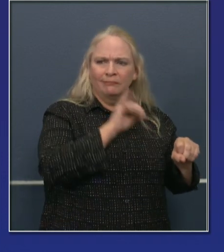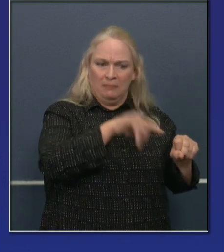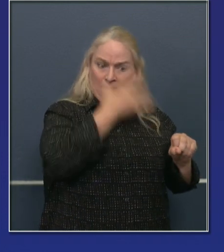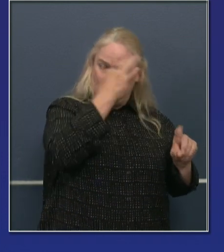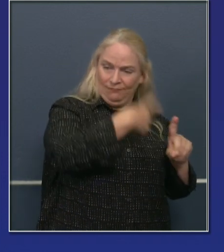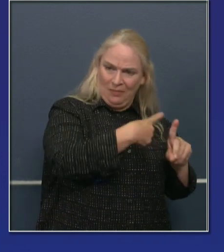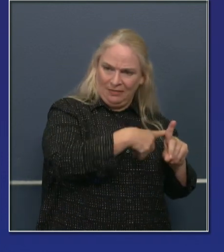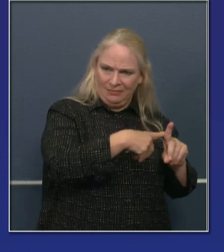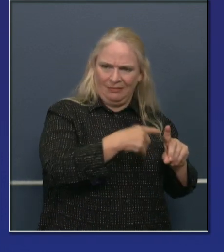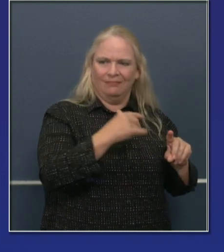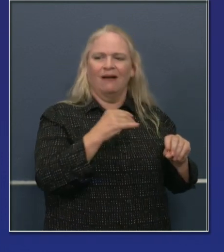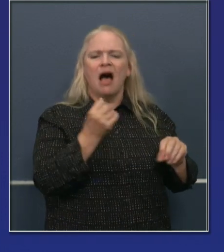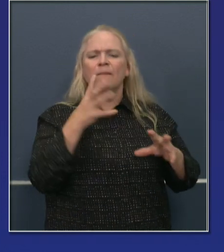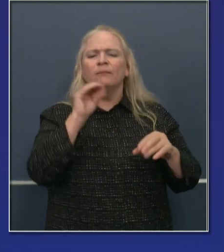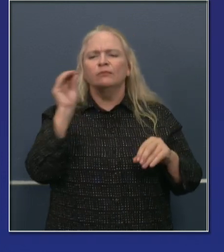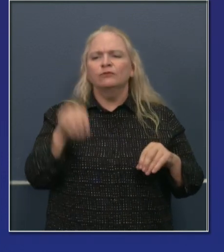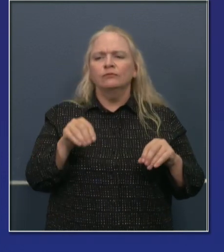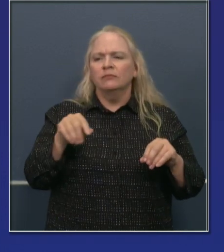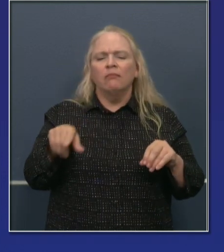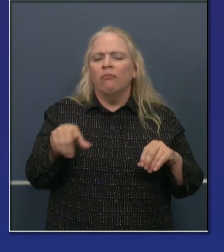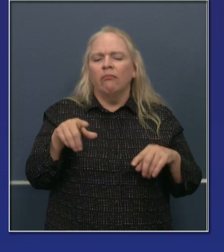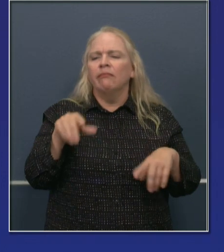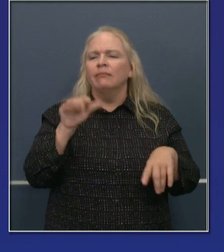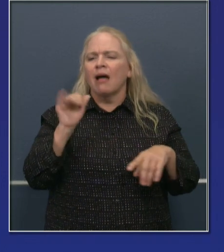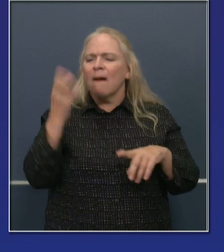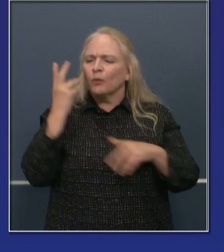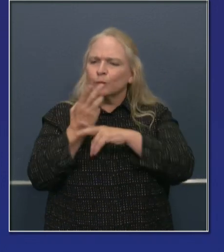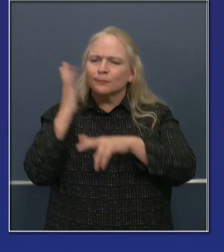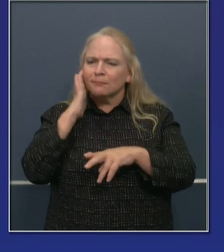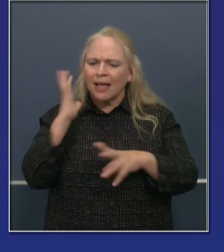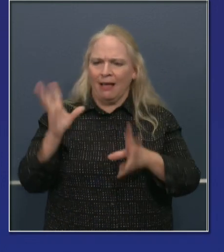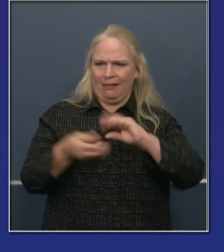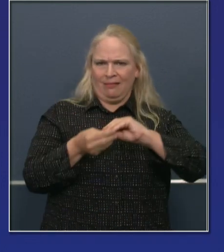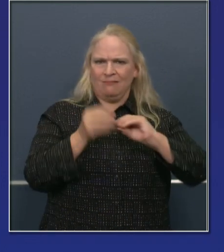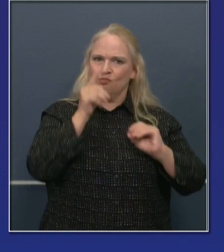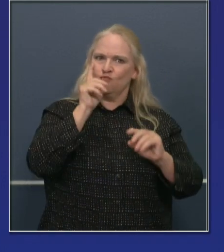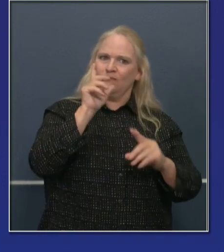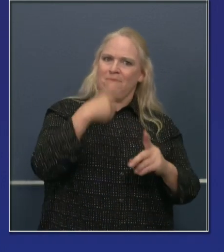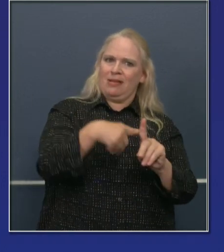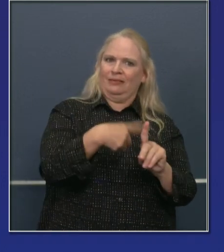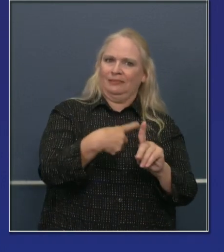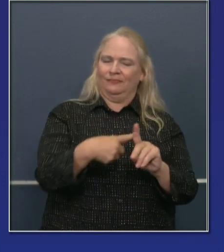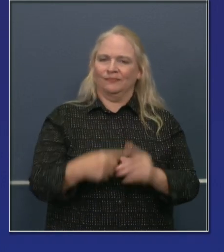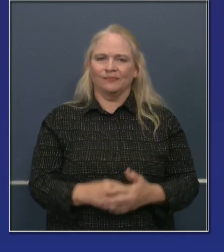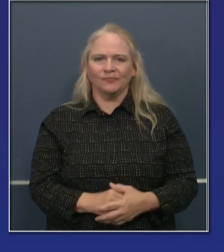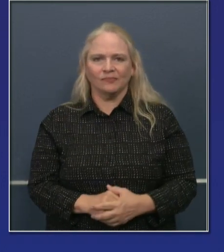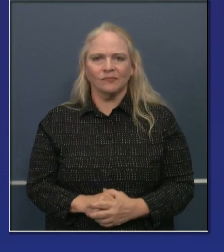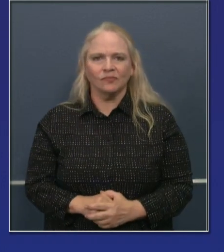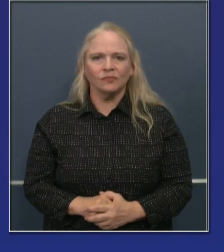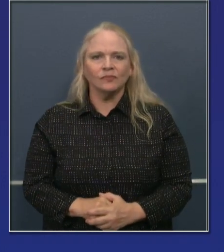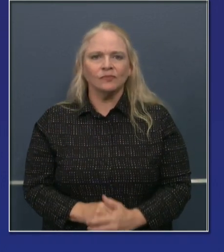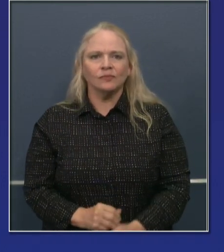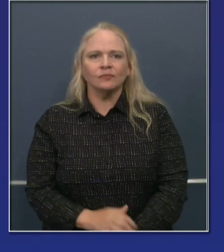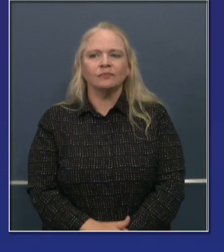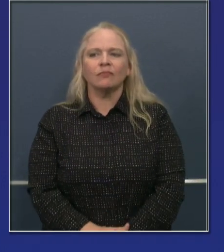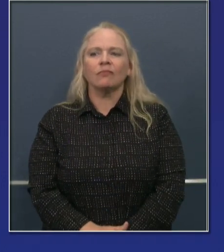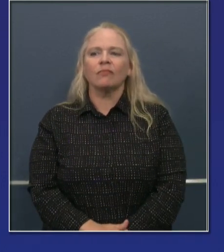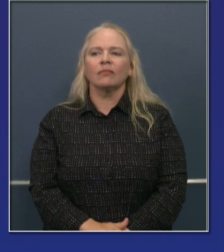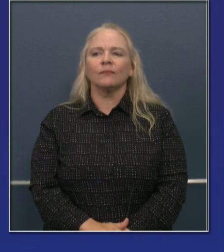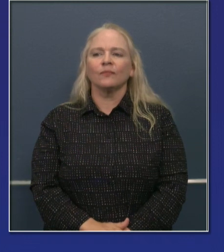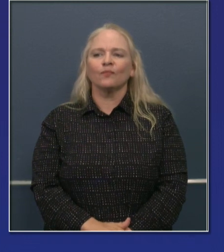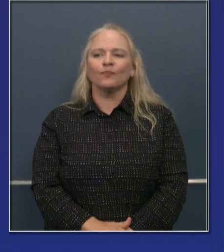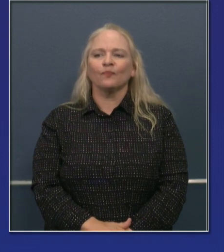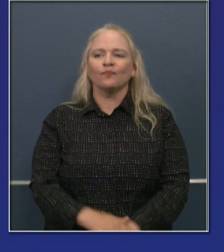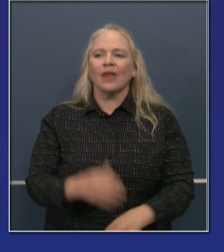6,485. It represents 8.7% of the total number of individuals that are hospitalized utilizing